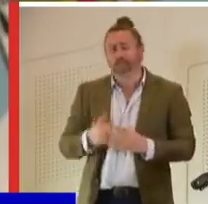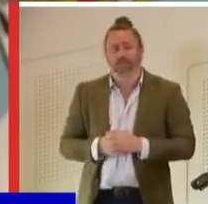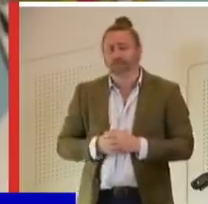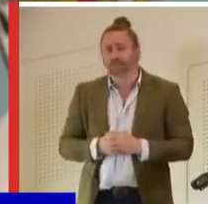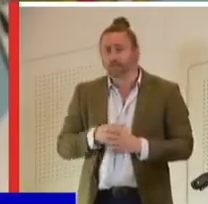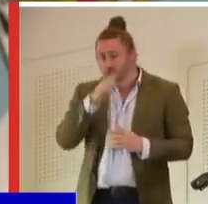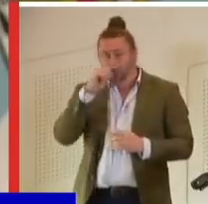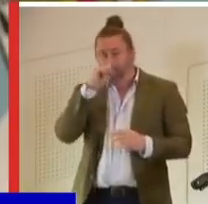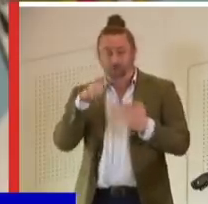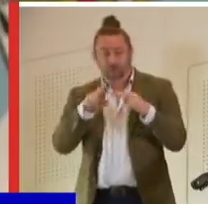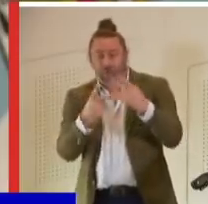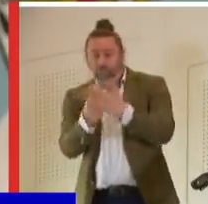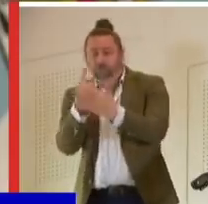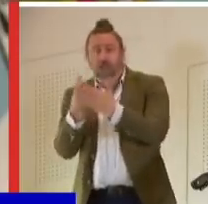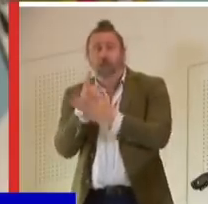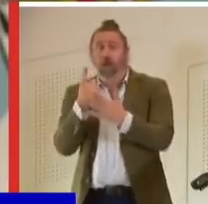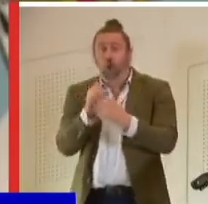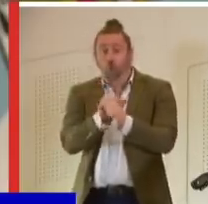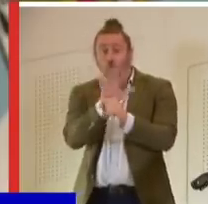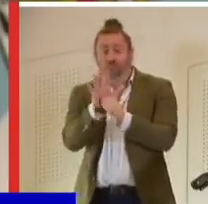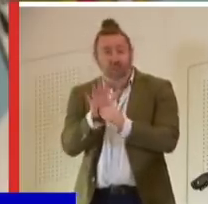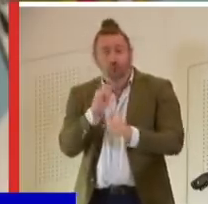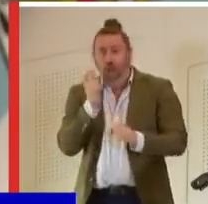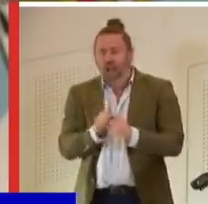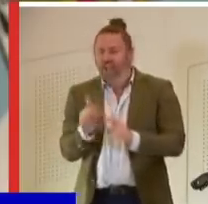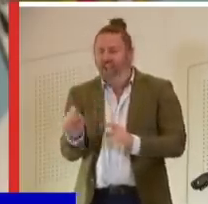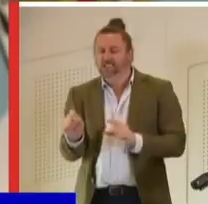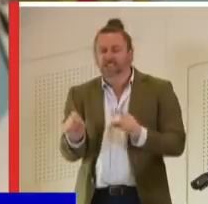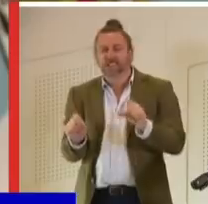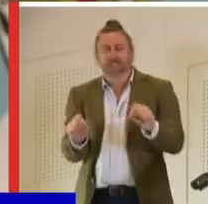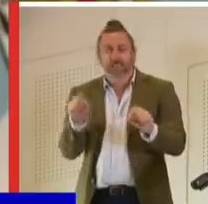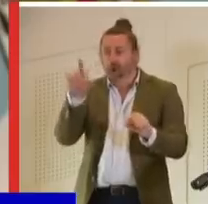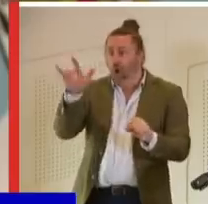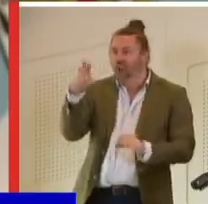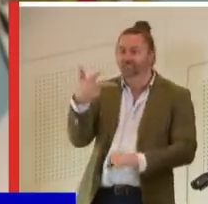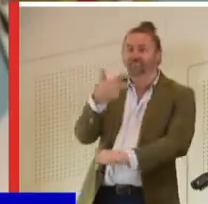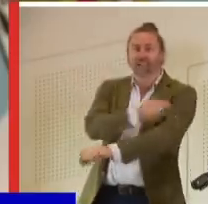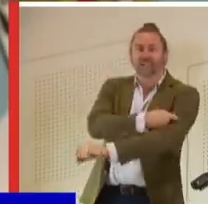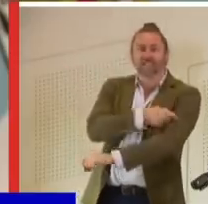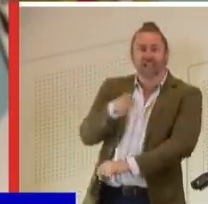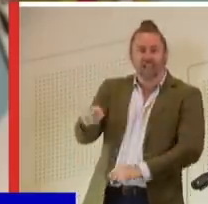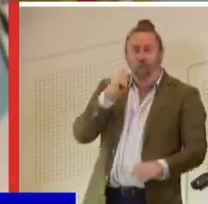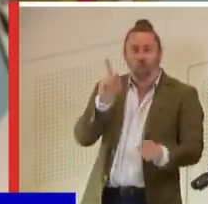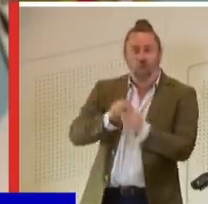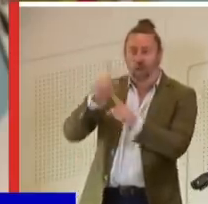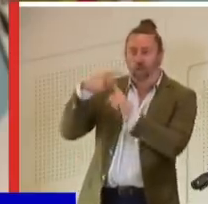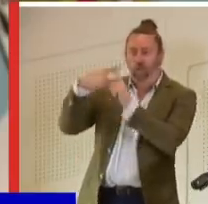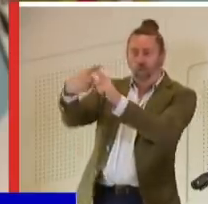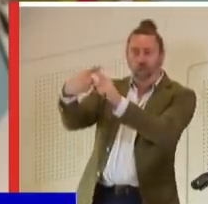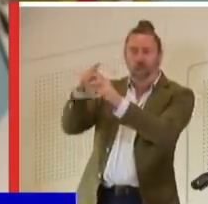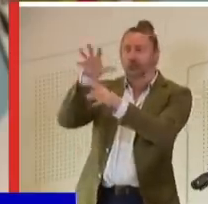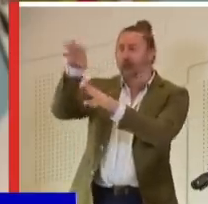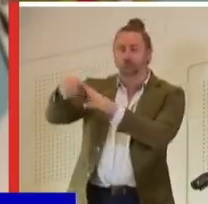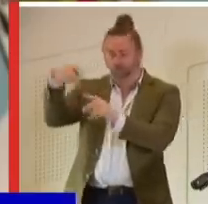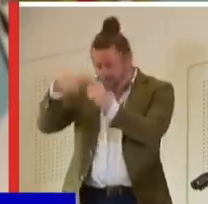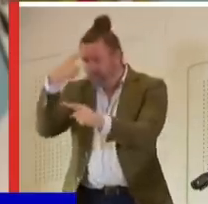start seeing cases, this virus will find people who aren't vaccinated. We know that you are very protected if